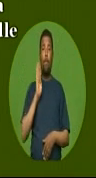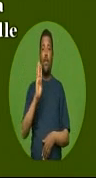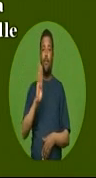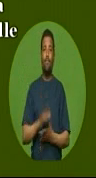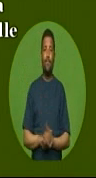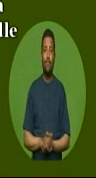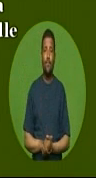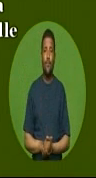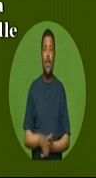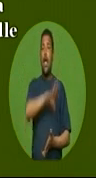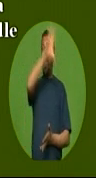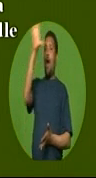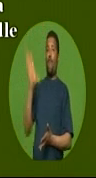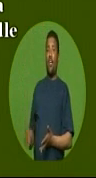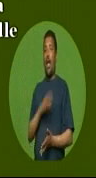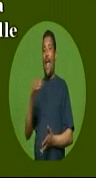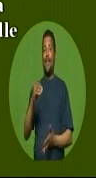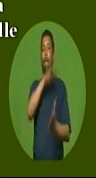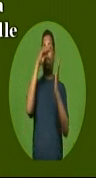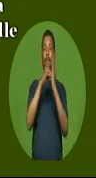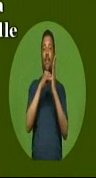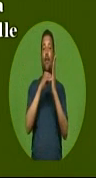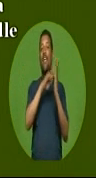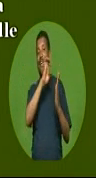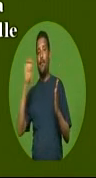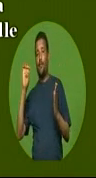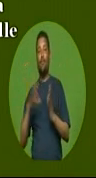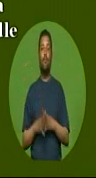B. Africa and the Middle East.